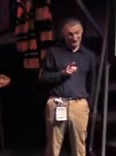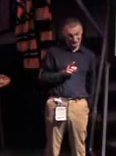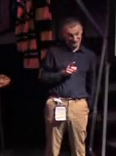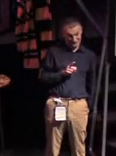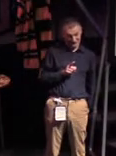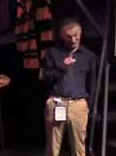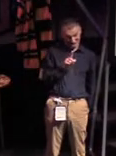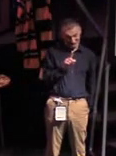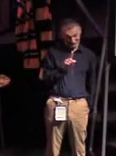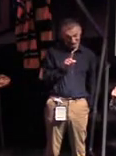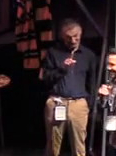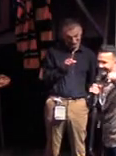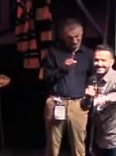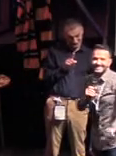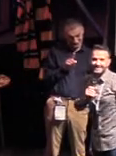Everybody?